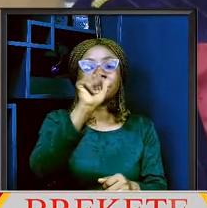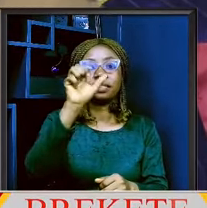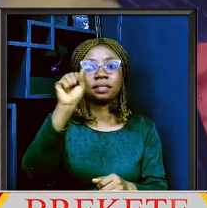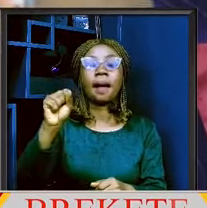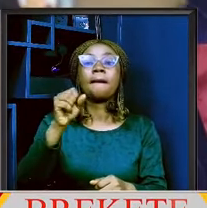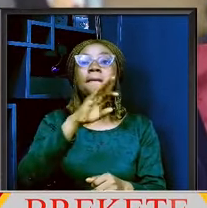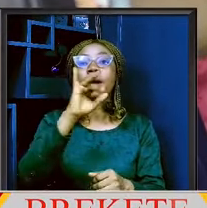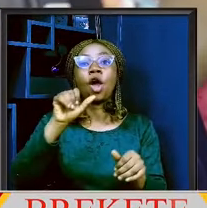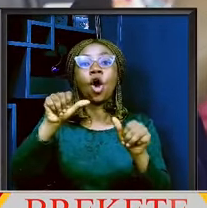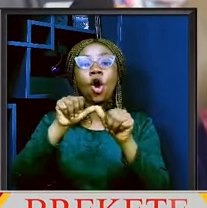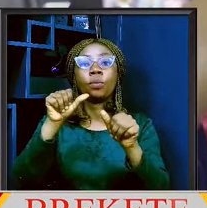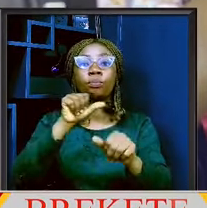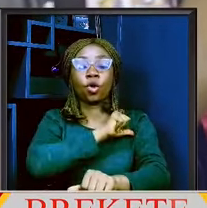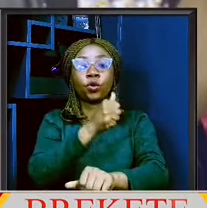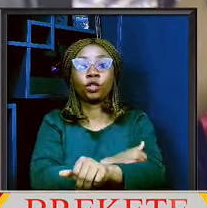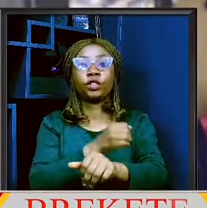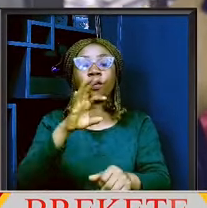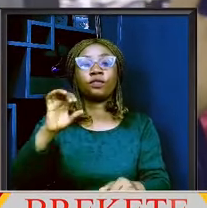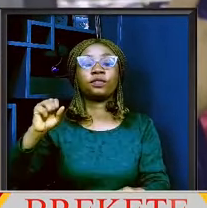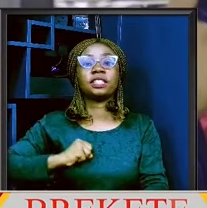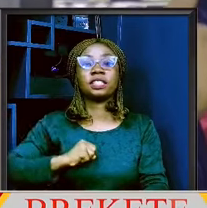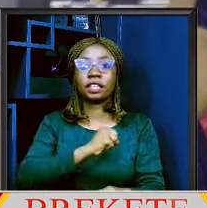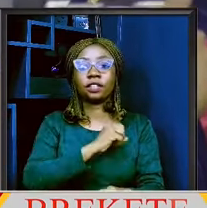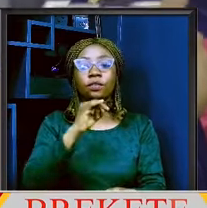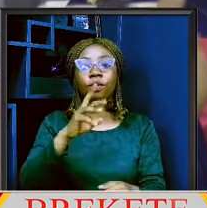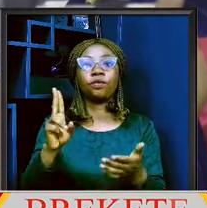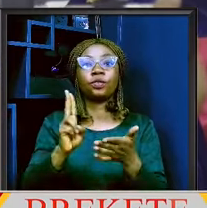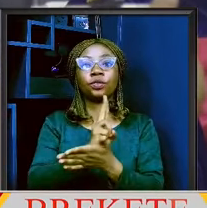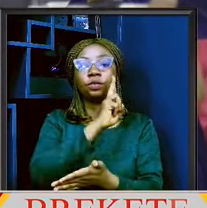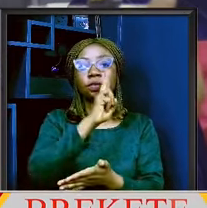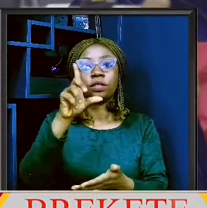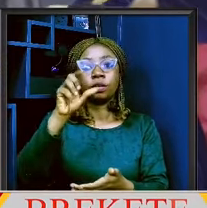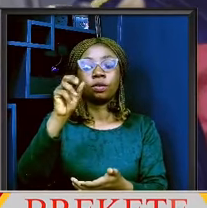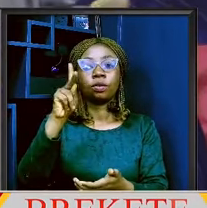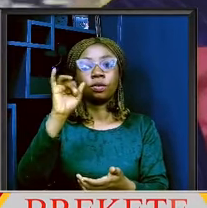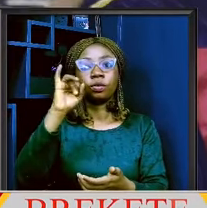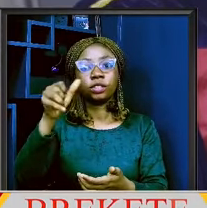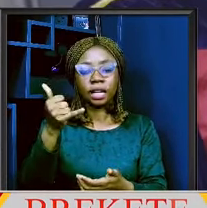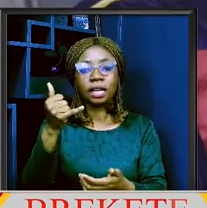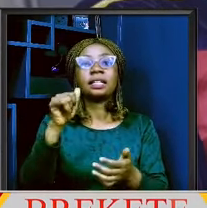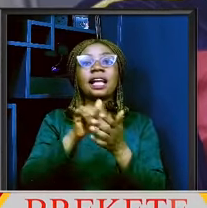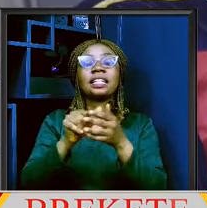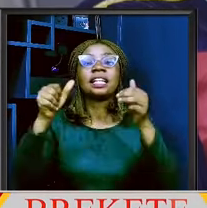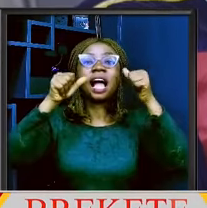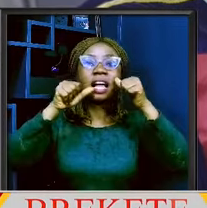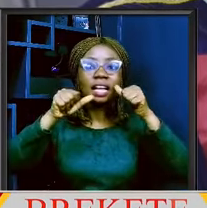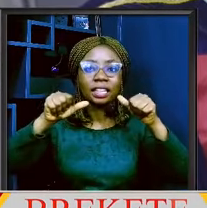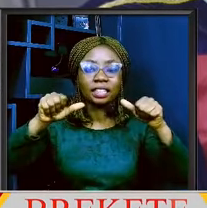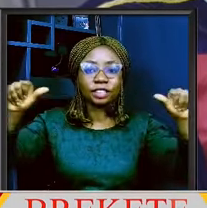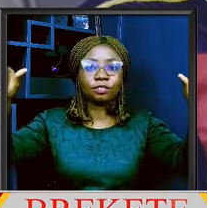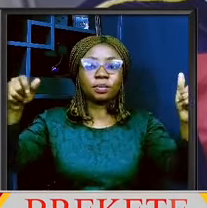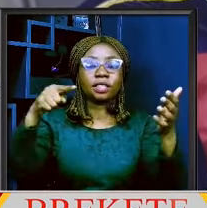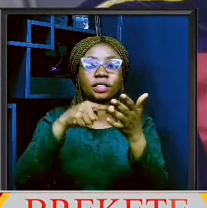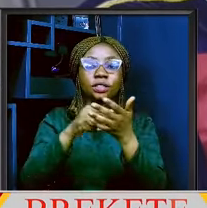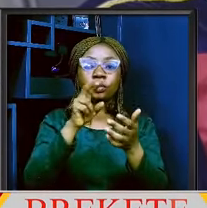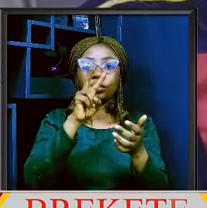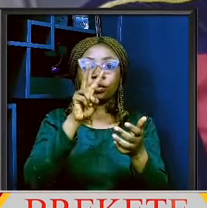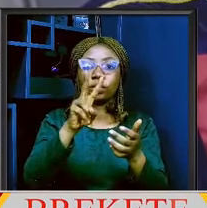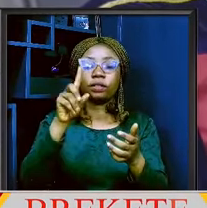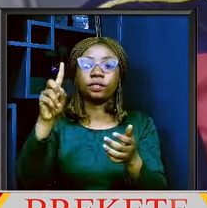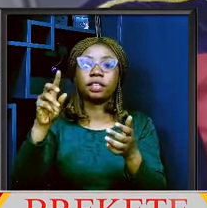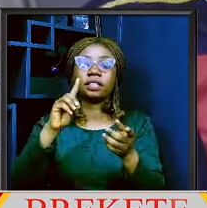of Senate of Federal University Lokoja in recognition of eminent achievement this 21st day